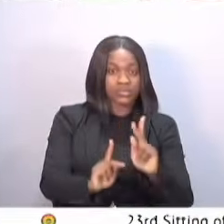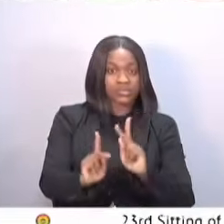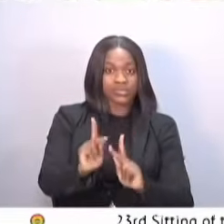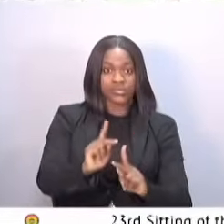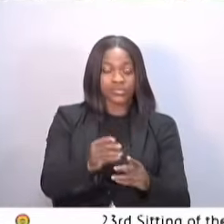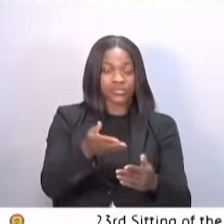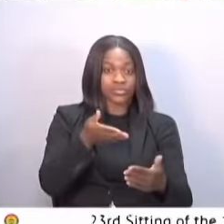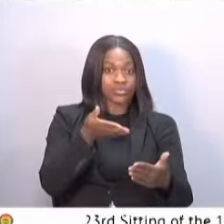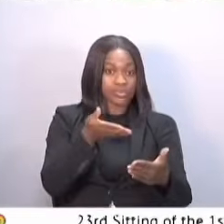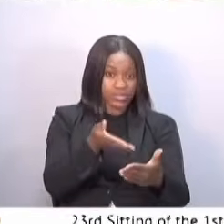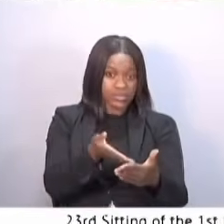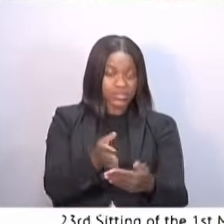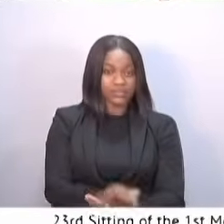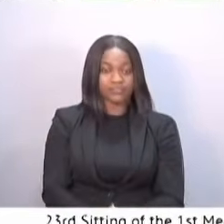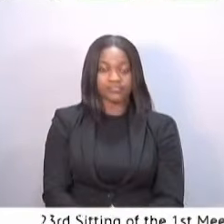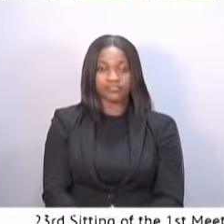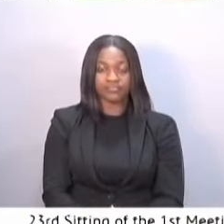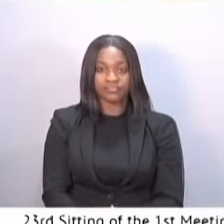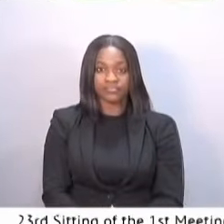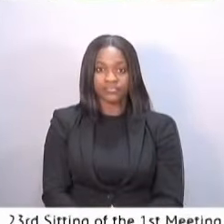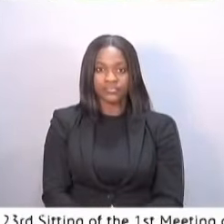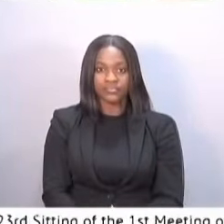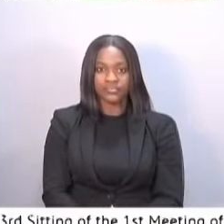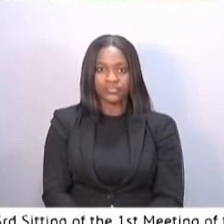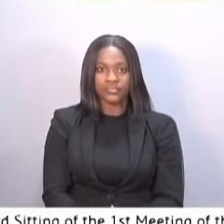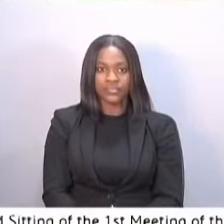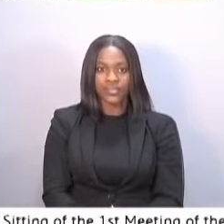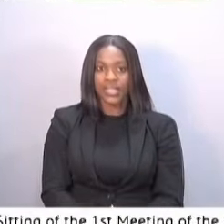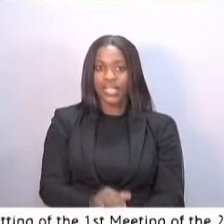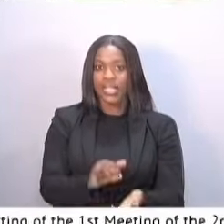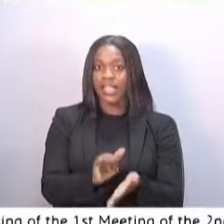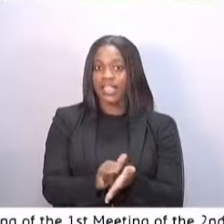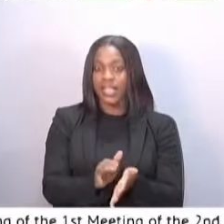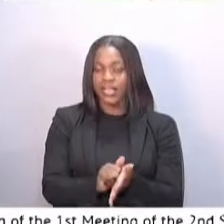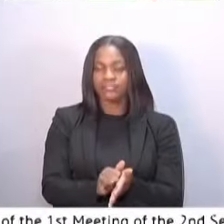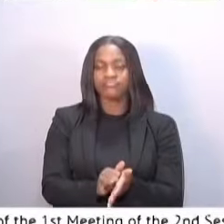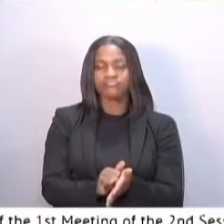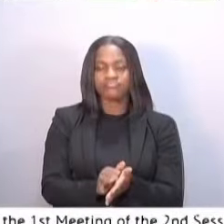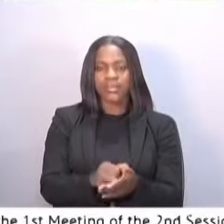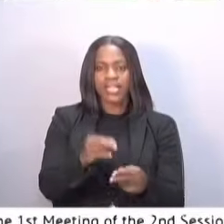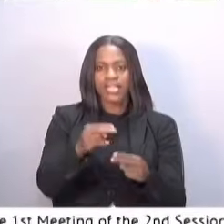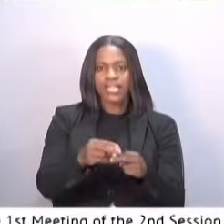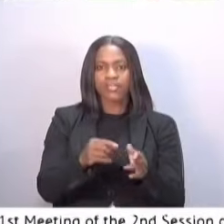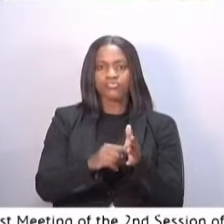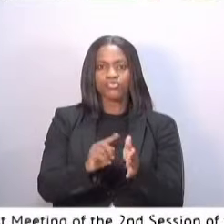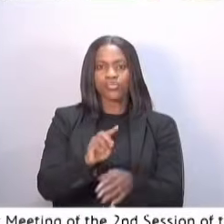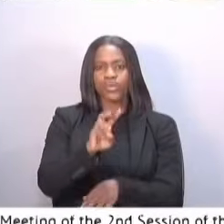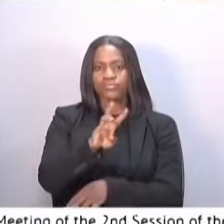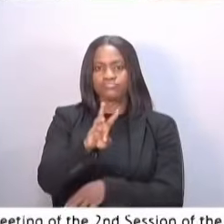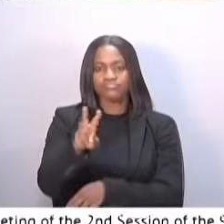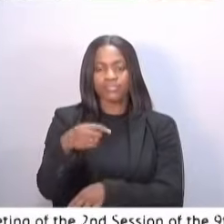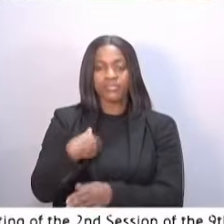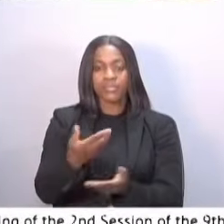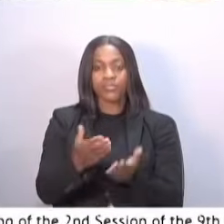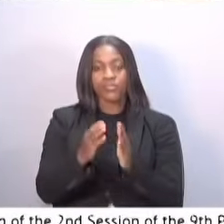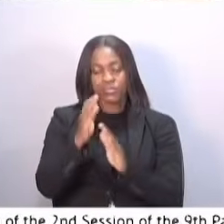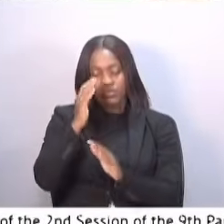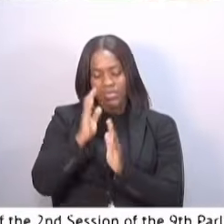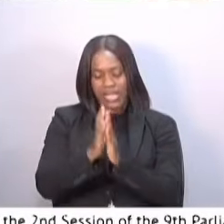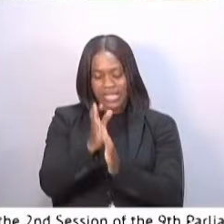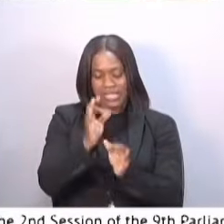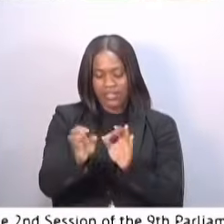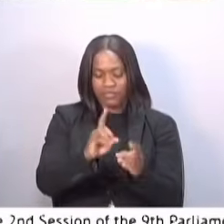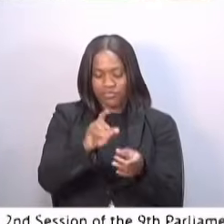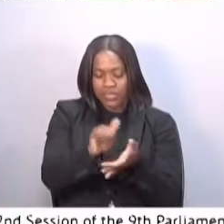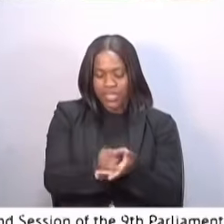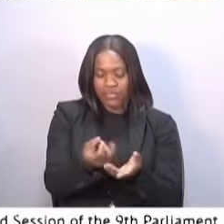that the publication will be on their website. I want to find out from you if it has been done, or when